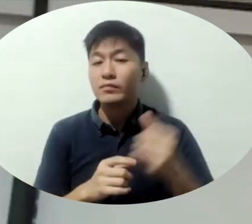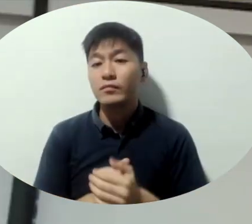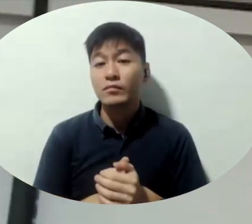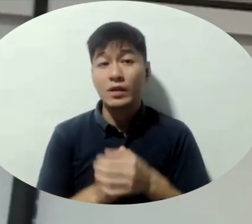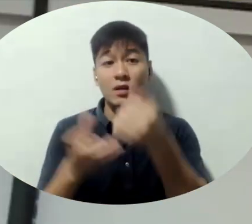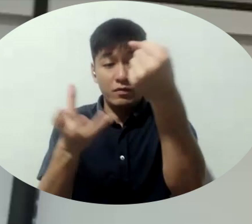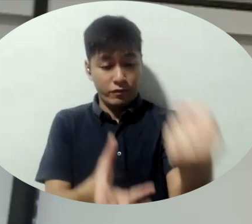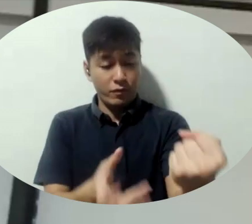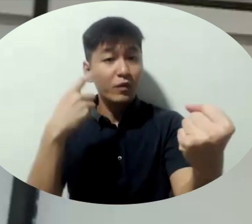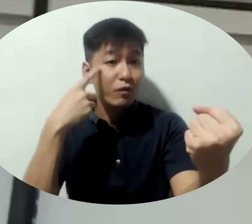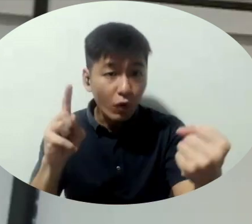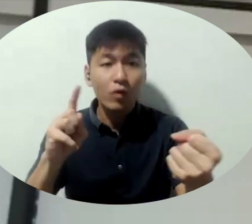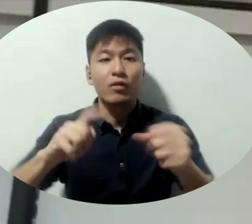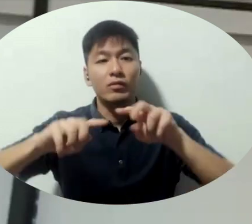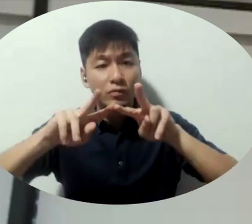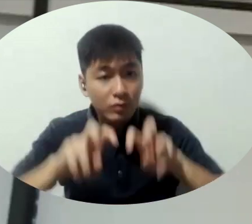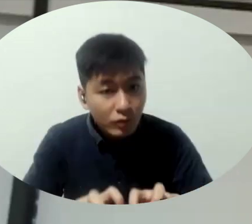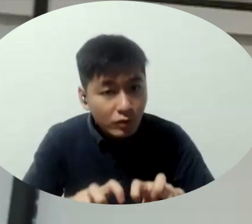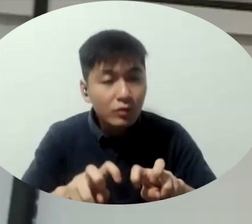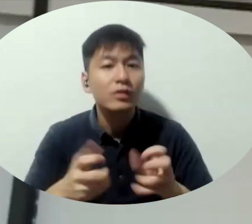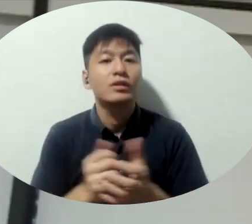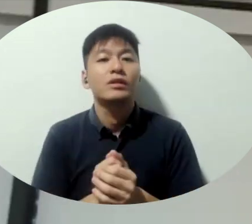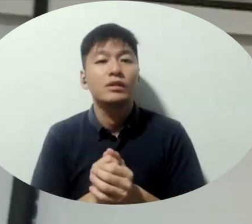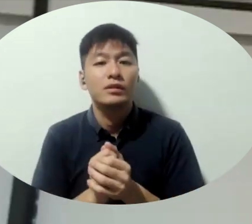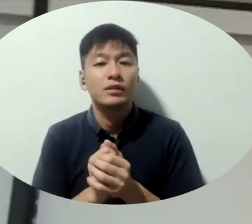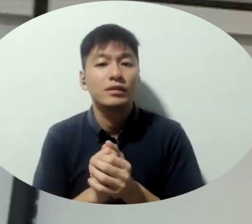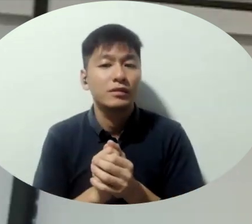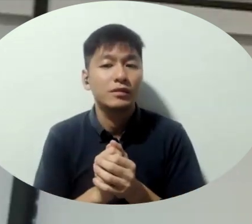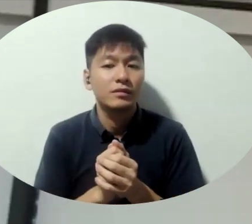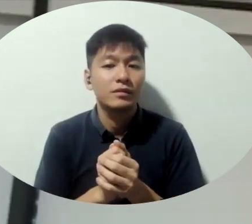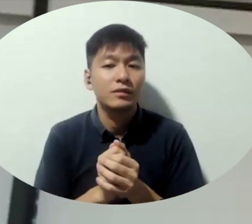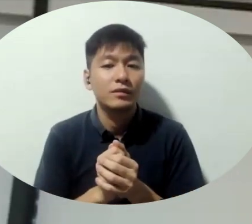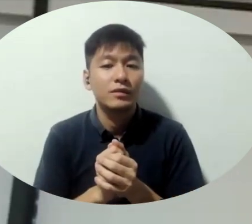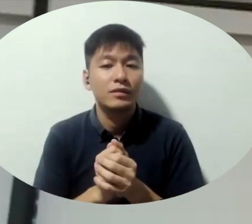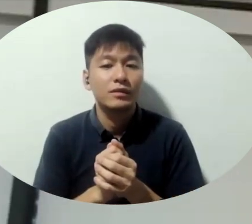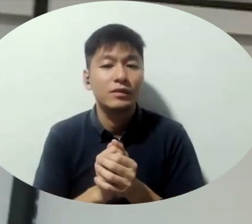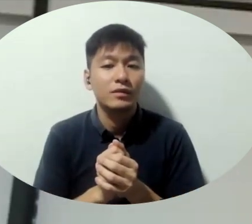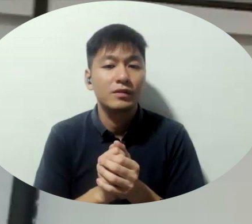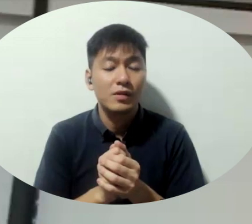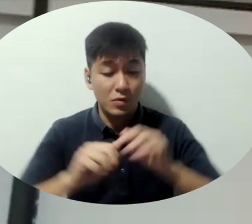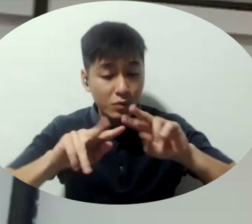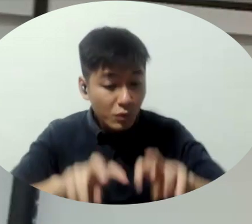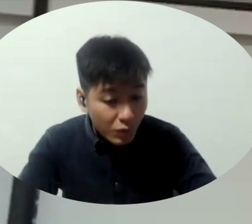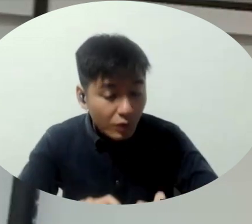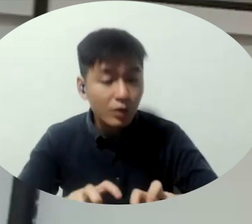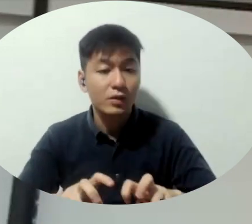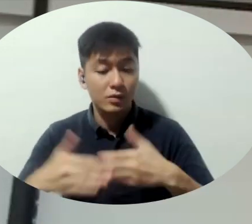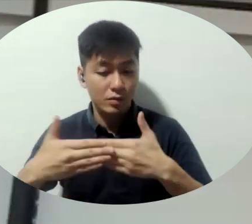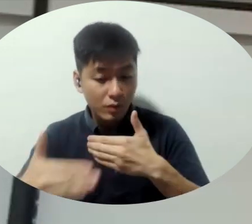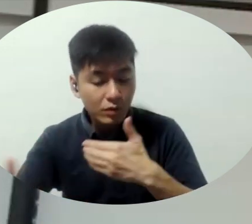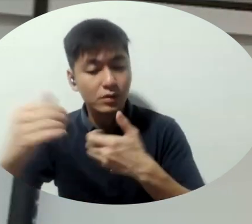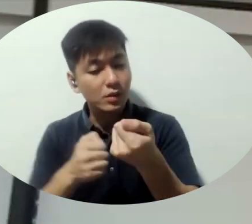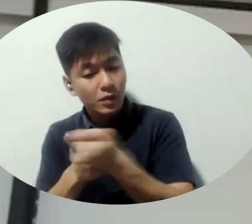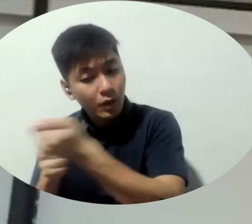research, clinical care, risk reduction is our newest panel, and long-term support services. And this